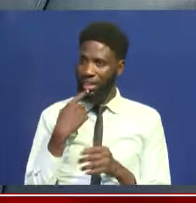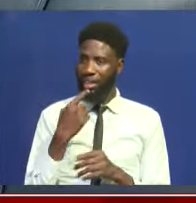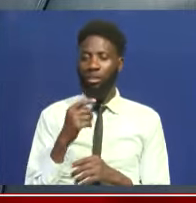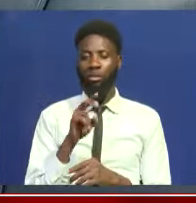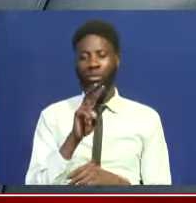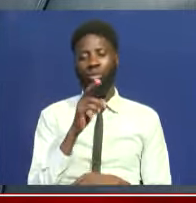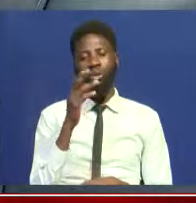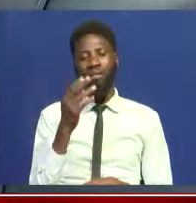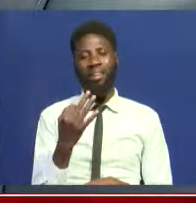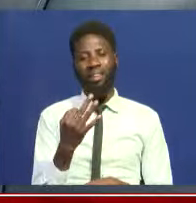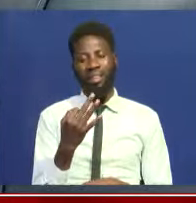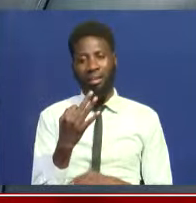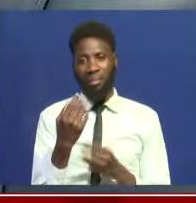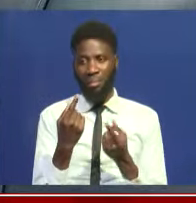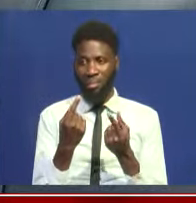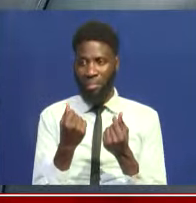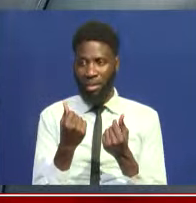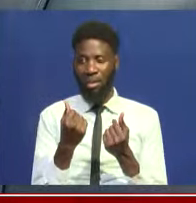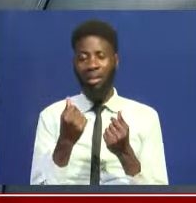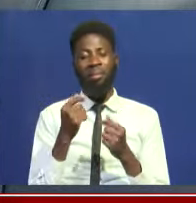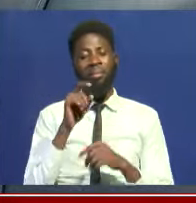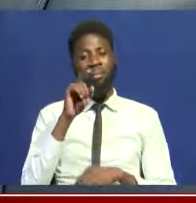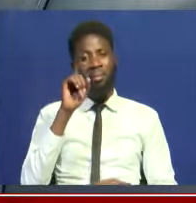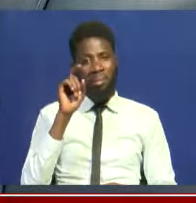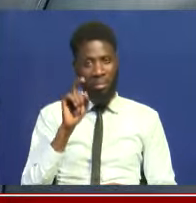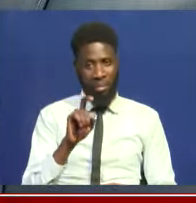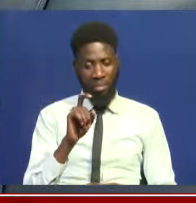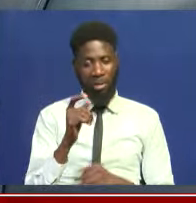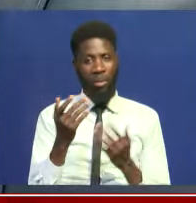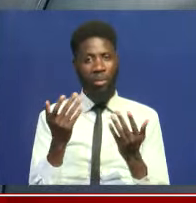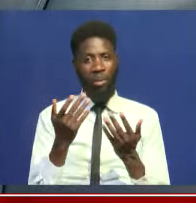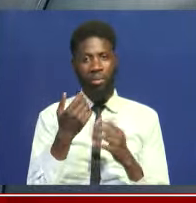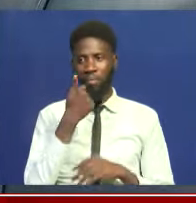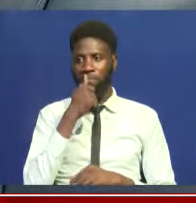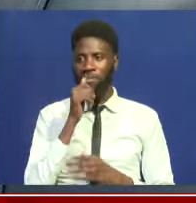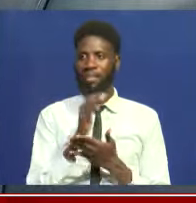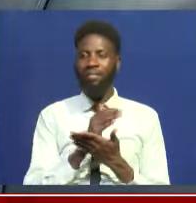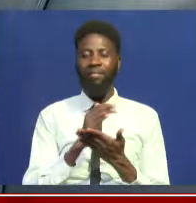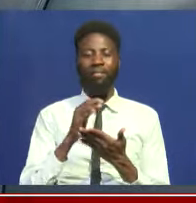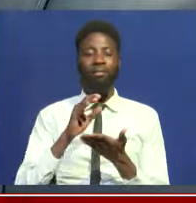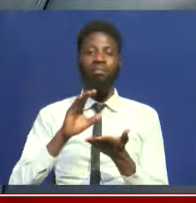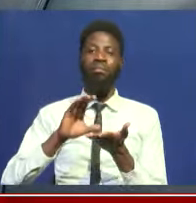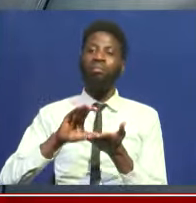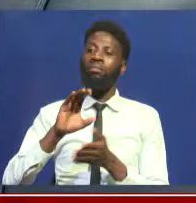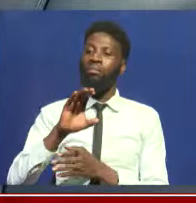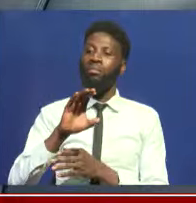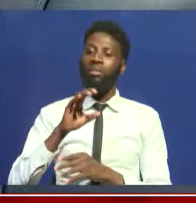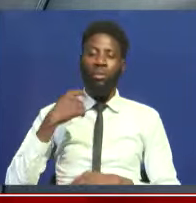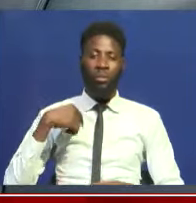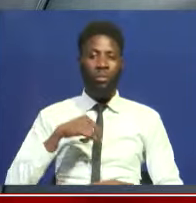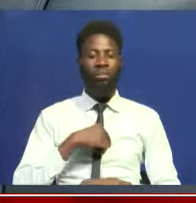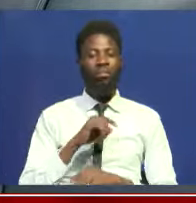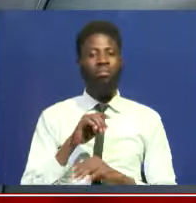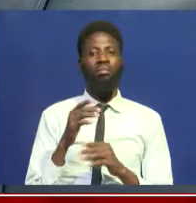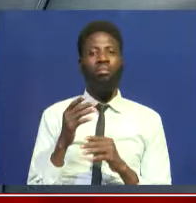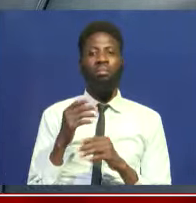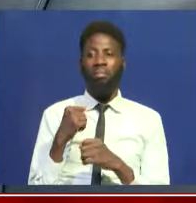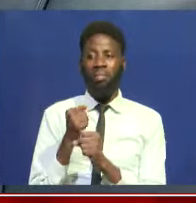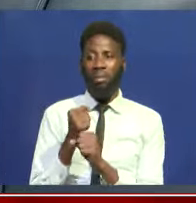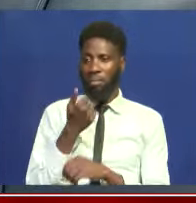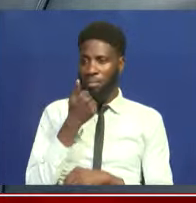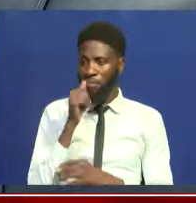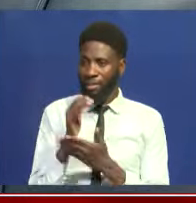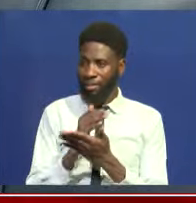just shared will have to be delivered via the private sector. So how do we get the private sector ready for